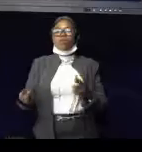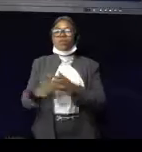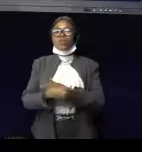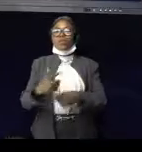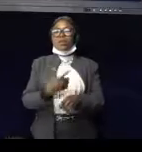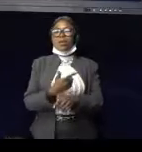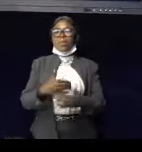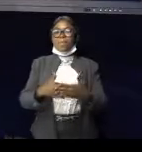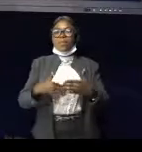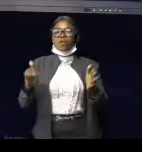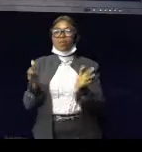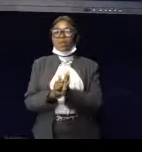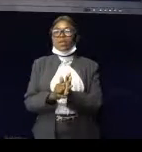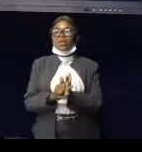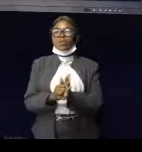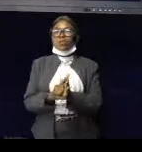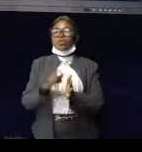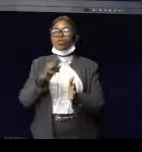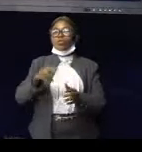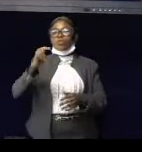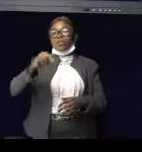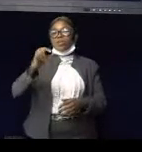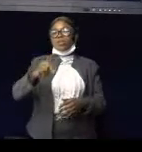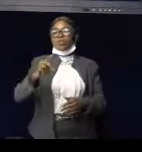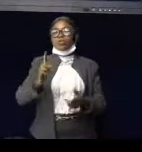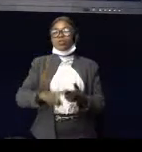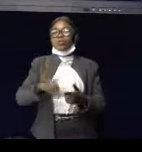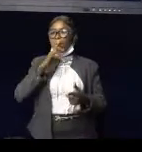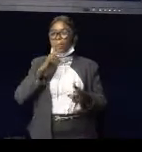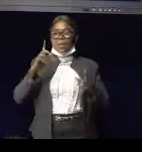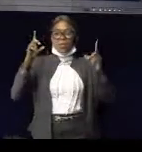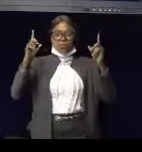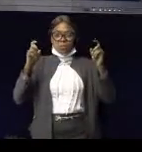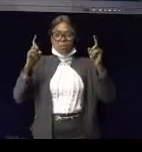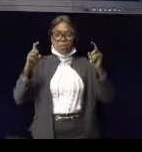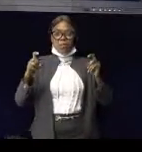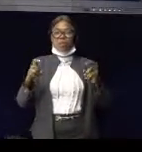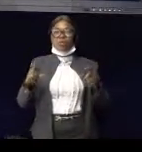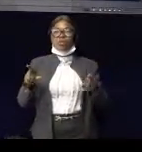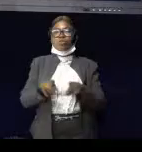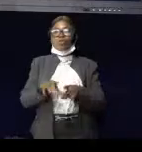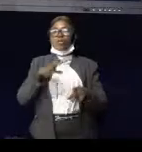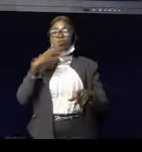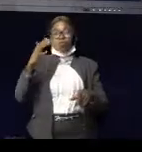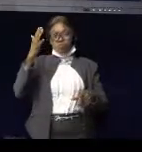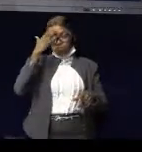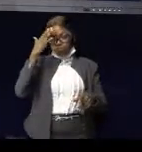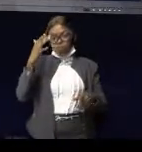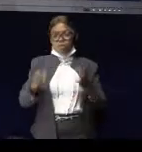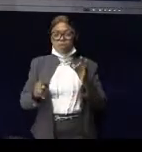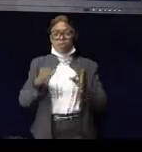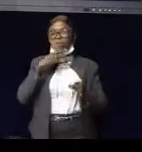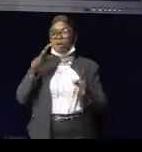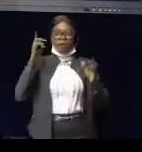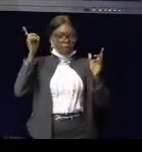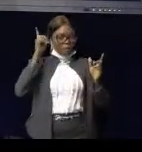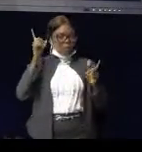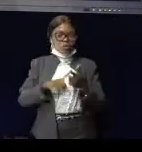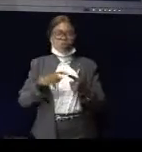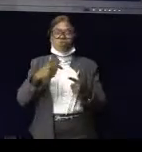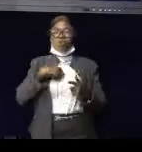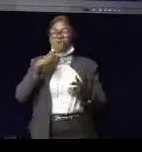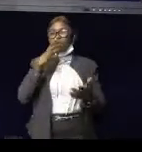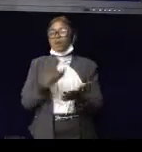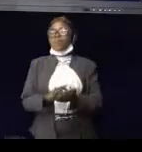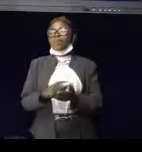the end of today's lesson. But before we go, you need to be tested and see how you have given me your